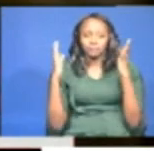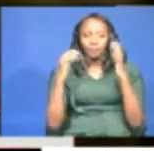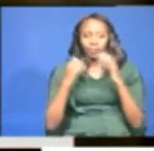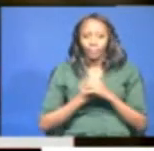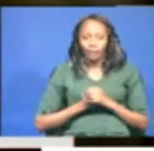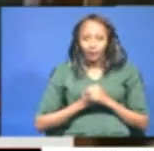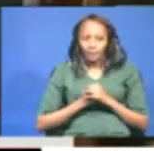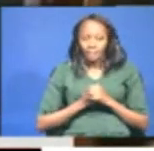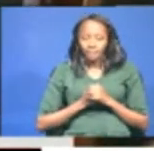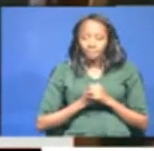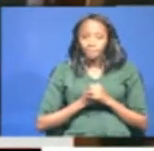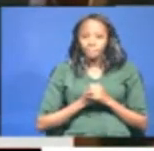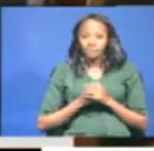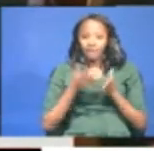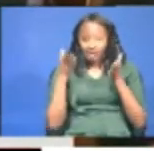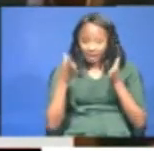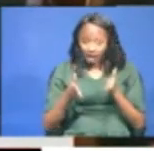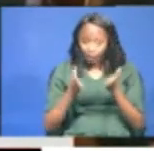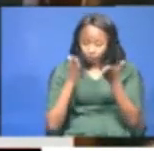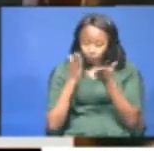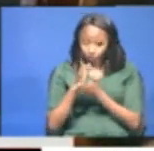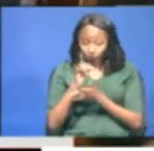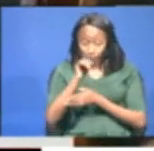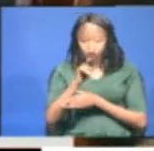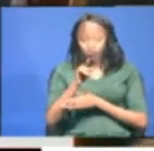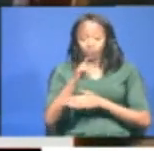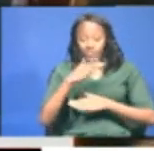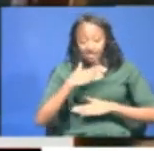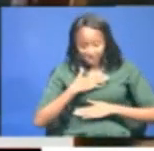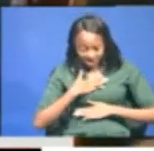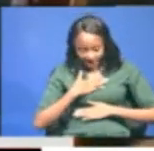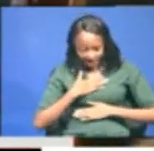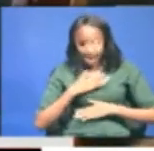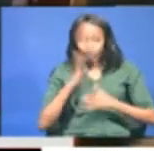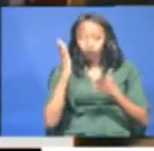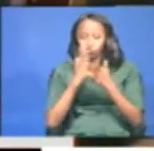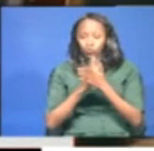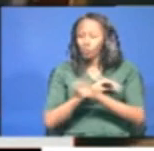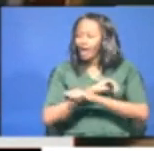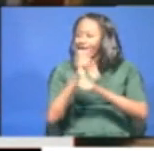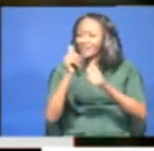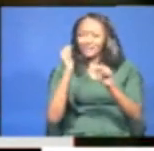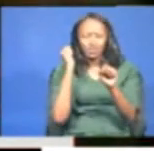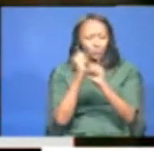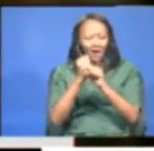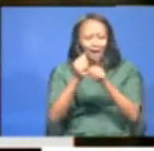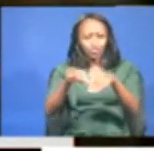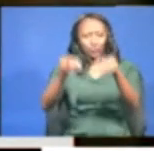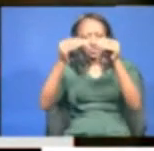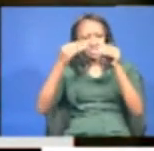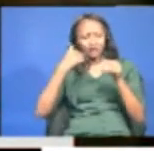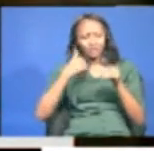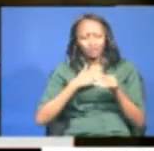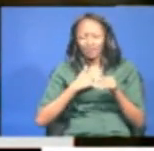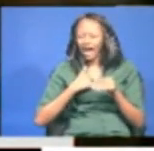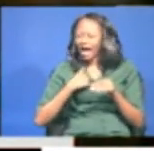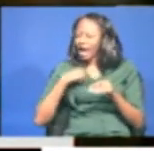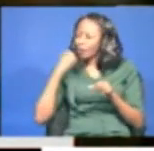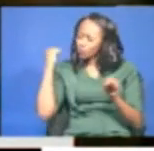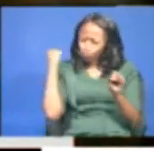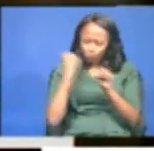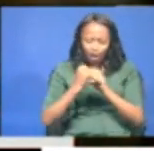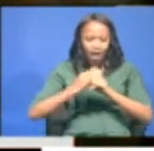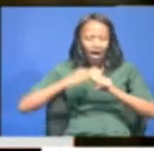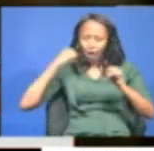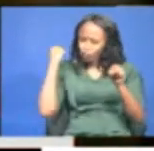So I want to confirm to you, sir, that whatever duties you give me, I'll implement them with